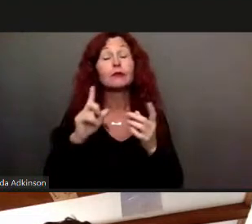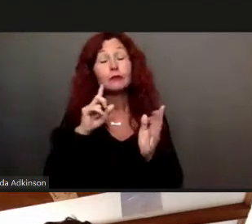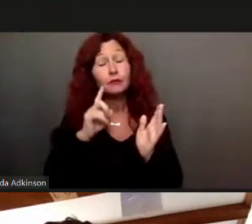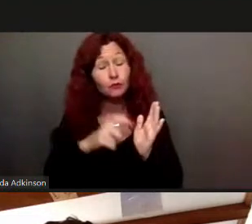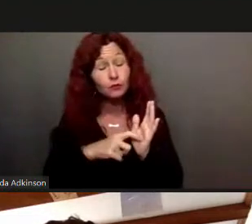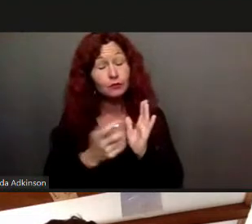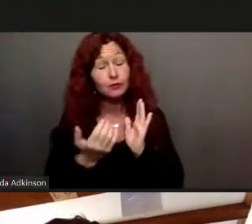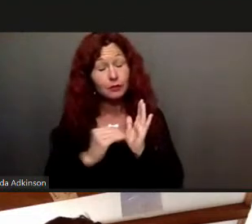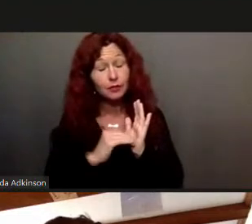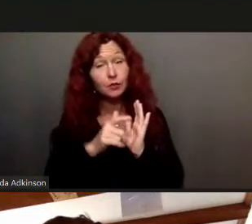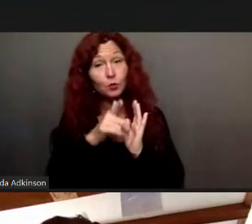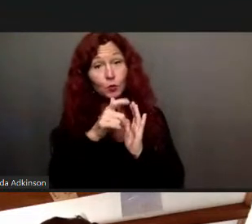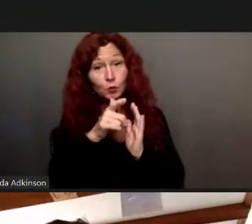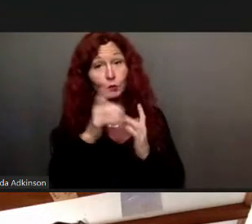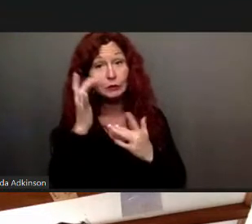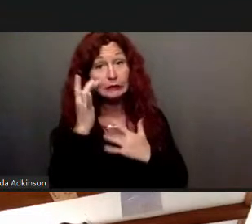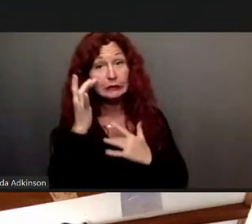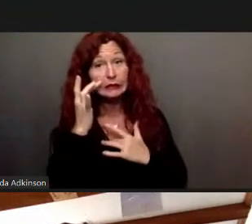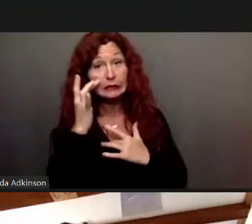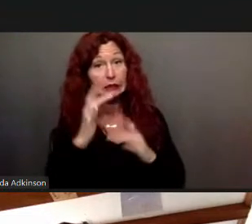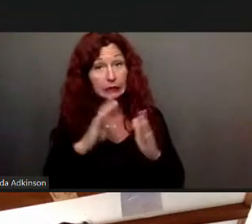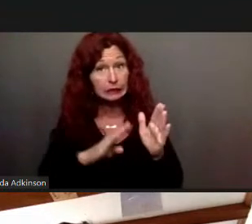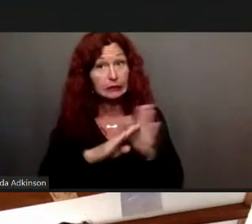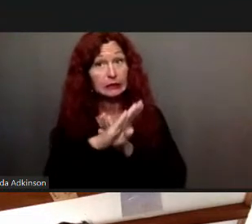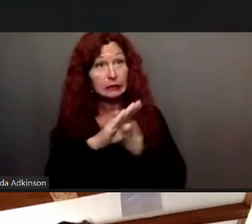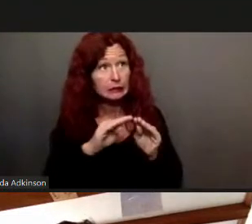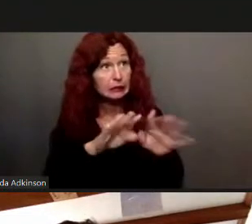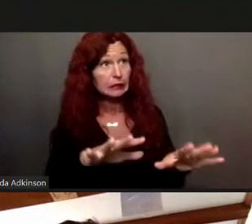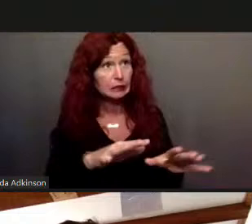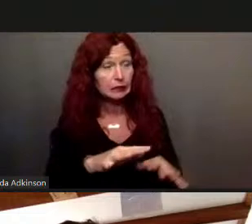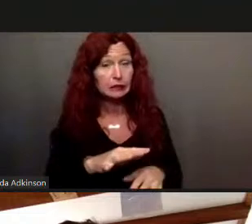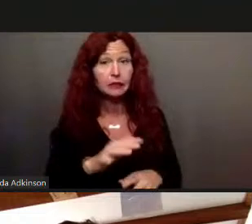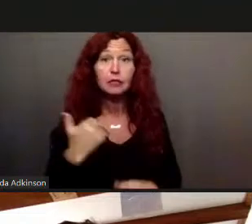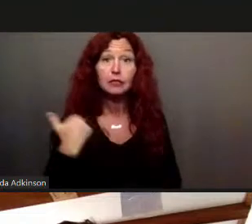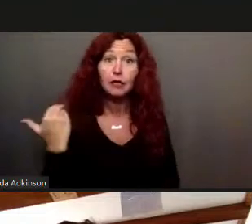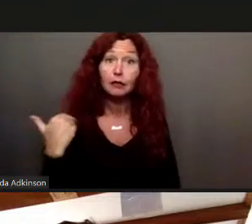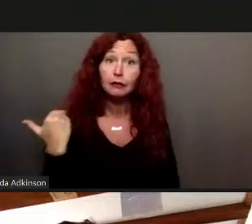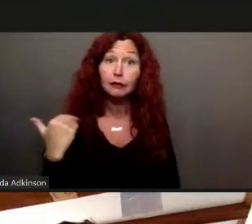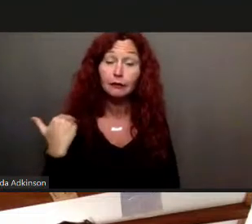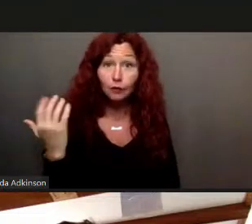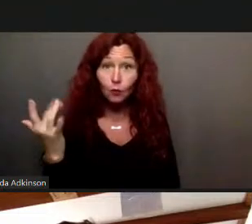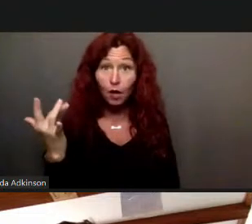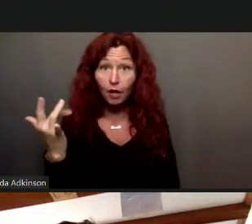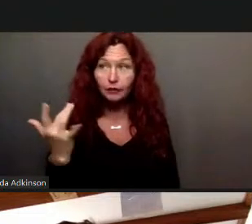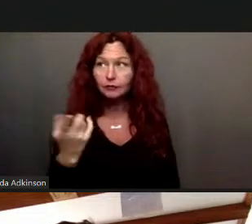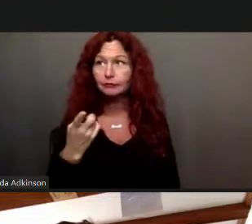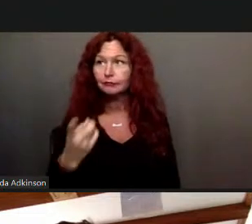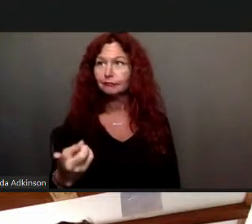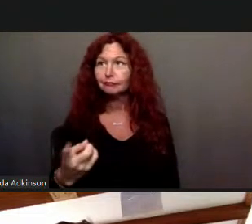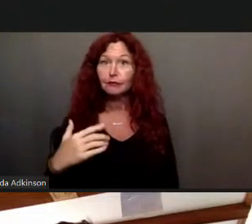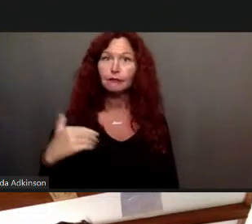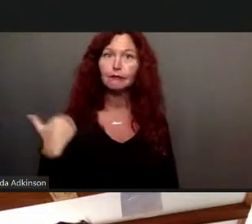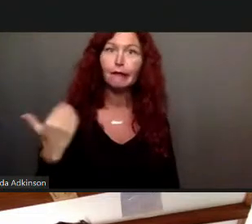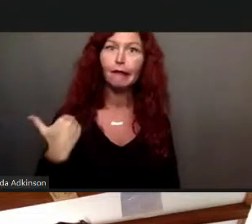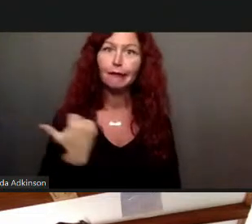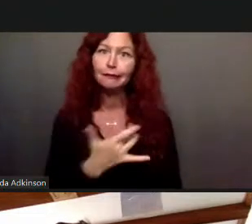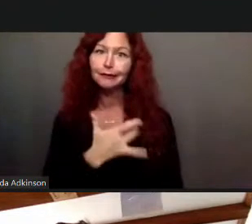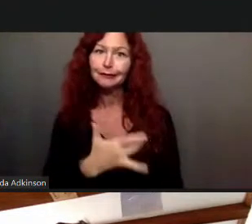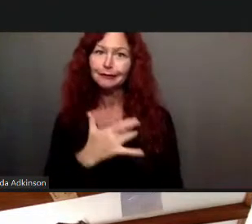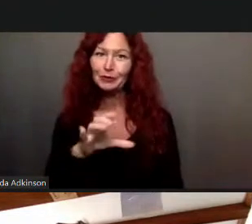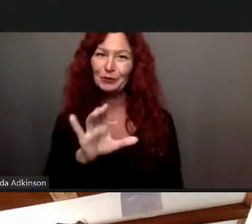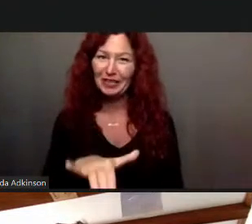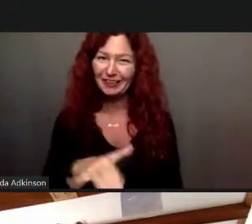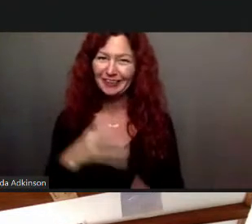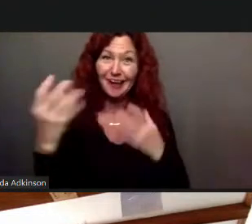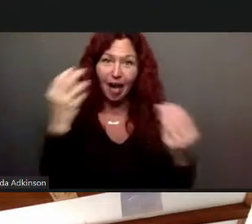and probably because they're being young people. And they're doing the things that young people do, right? And so it's not